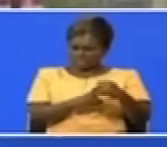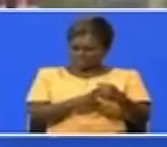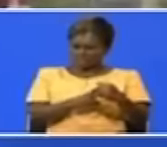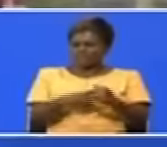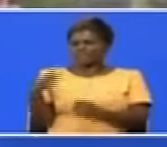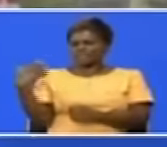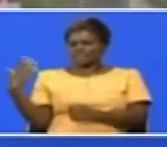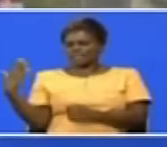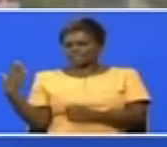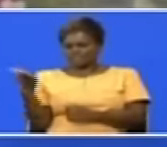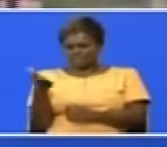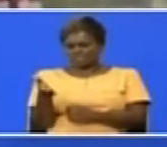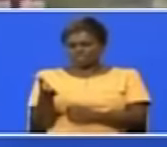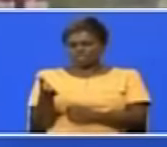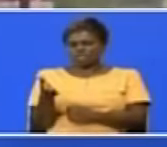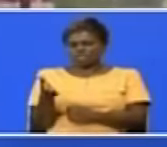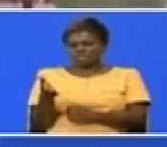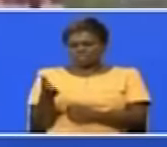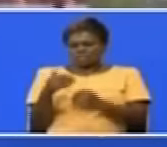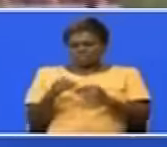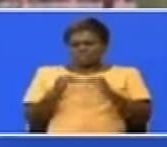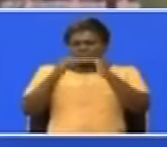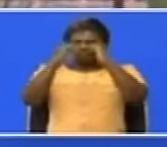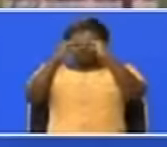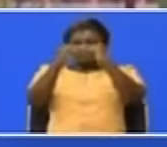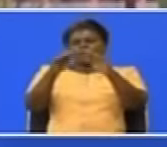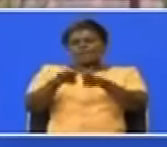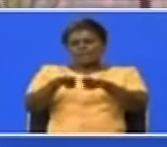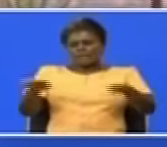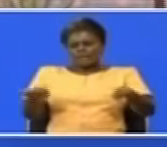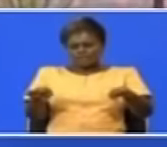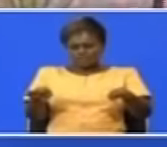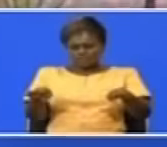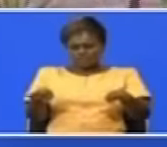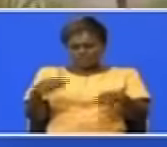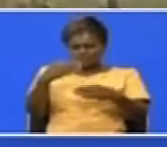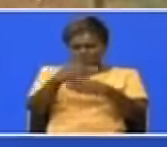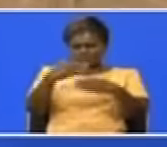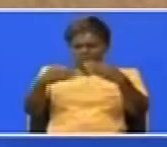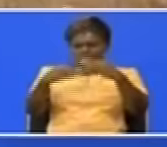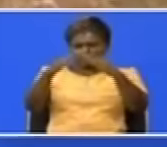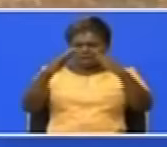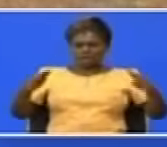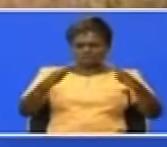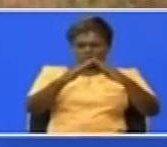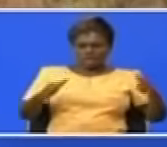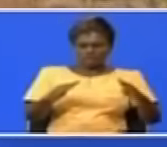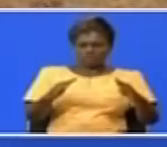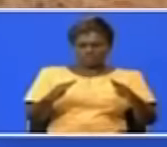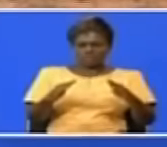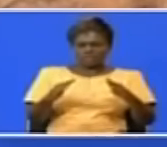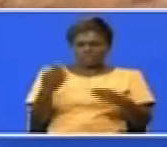property index by Haas Consult noted increased scarcity of land, prompting real estate investors to construct